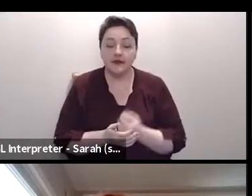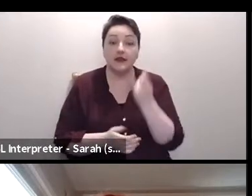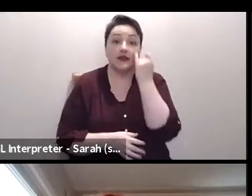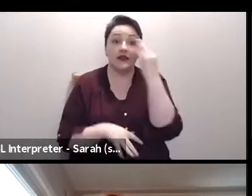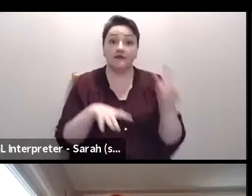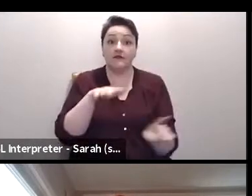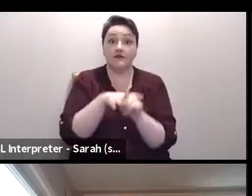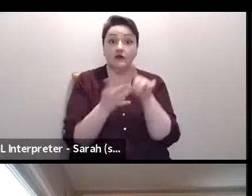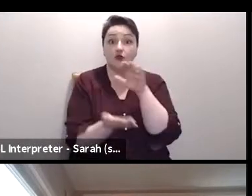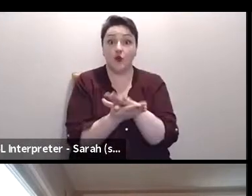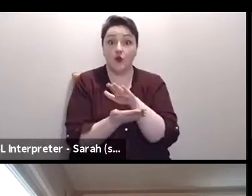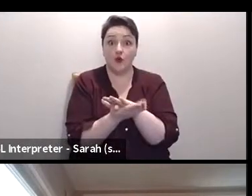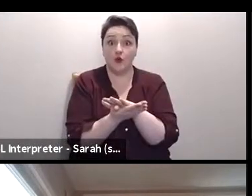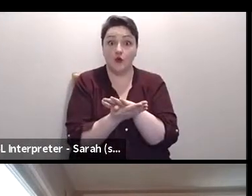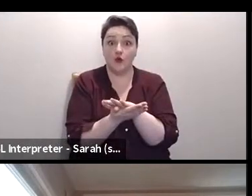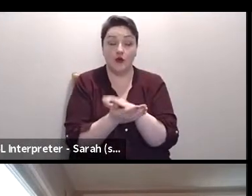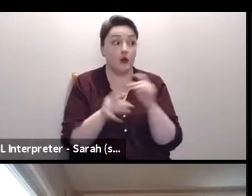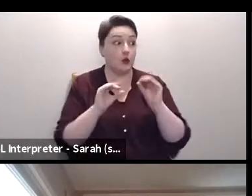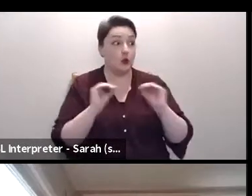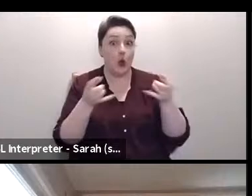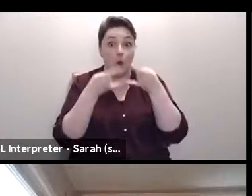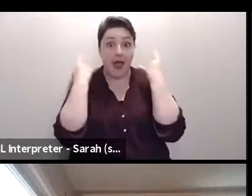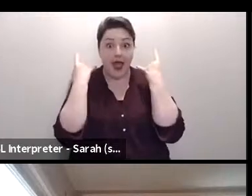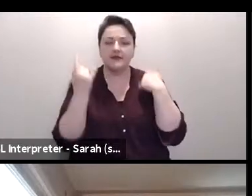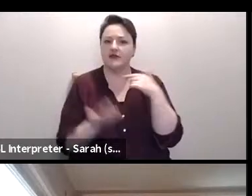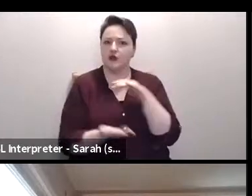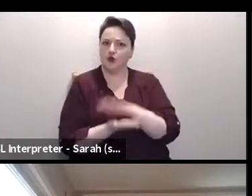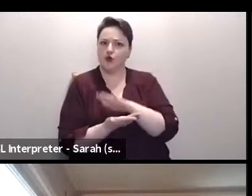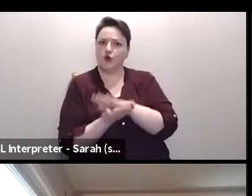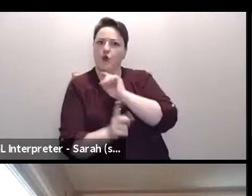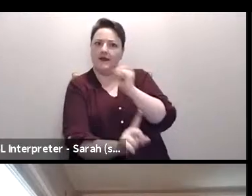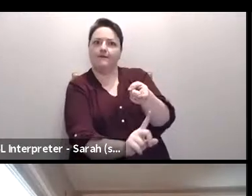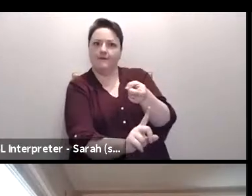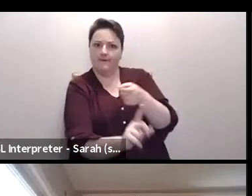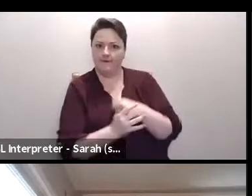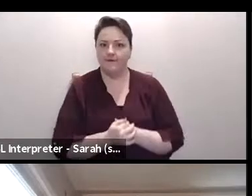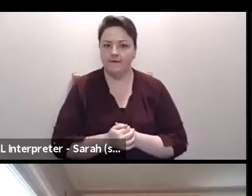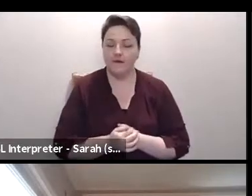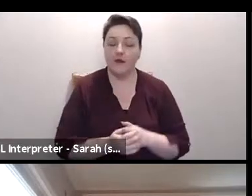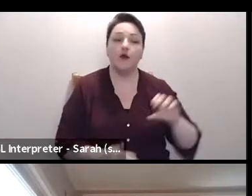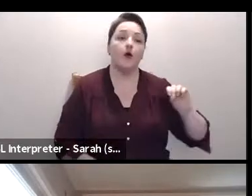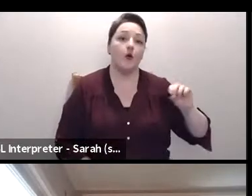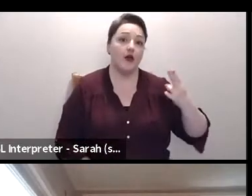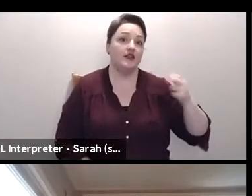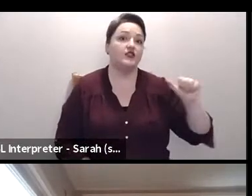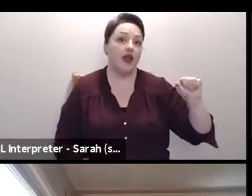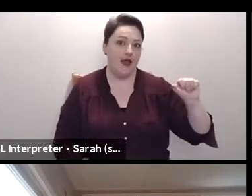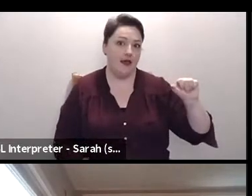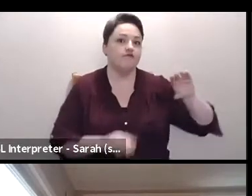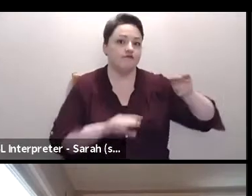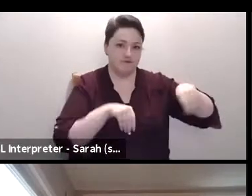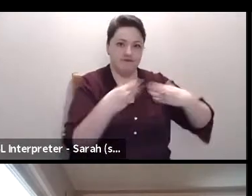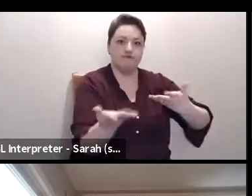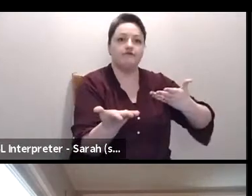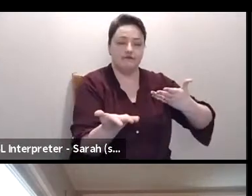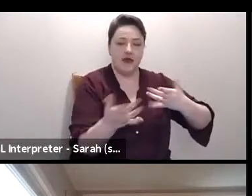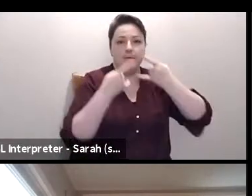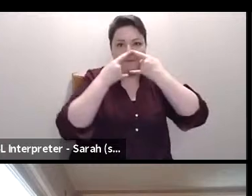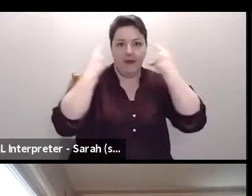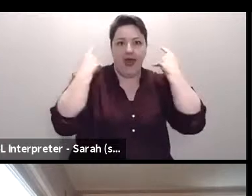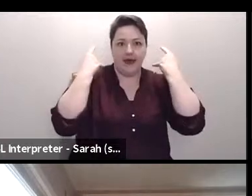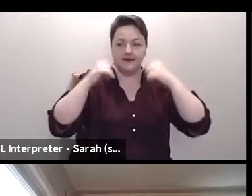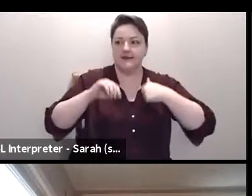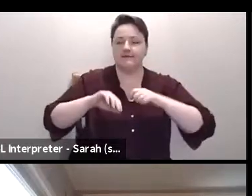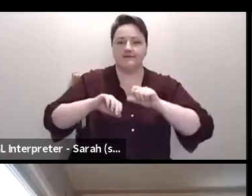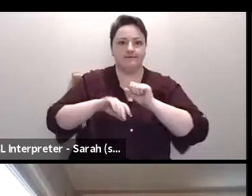have a mask, the school is supposed to provide those masks. And the OHA is providing masks to schools. And